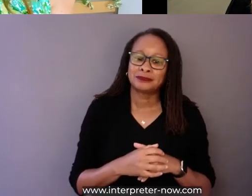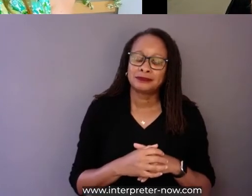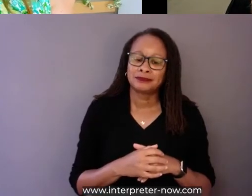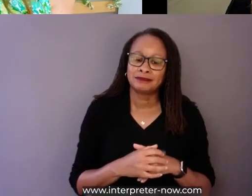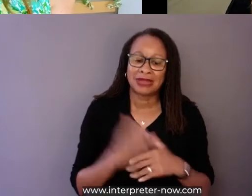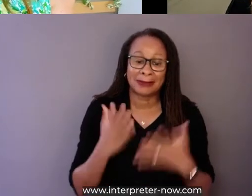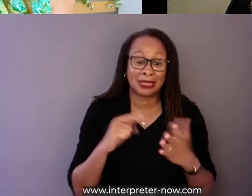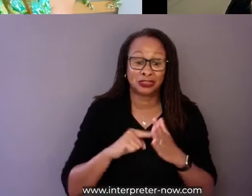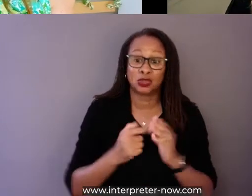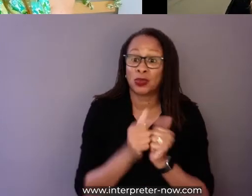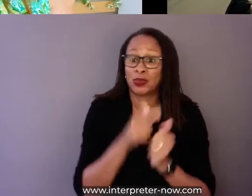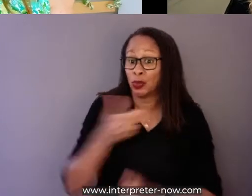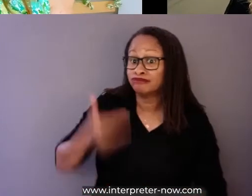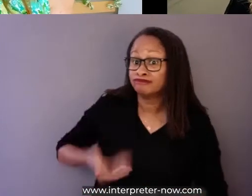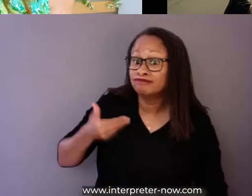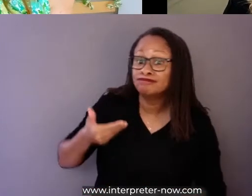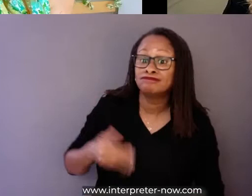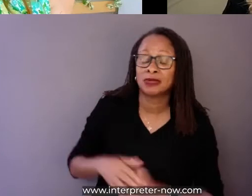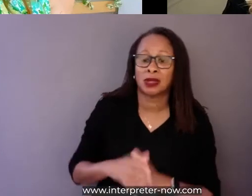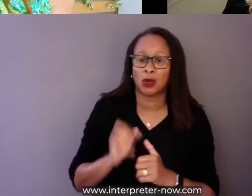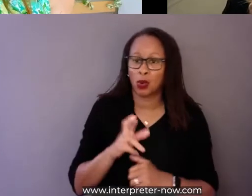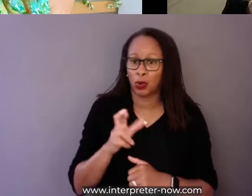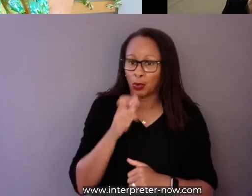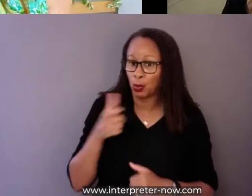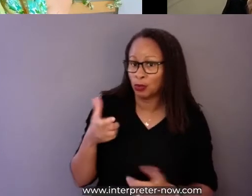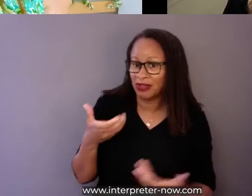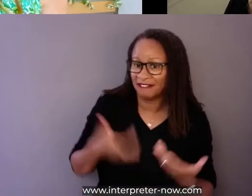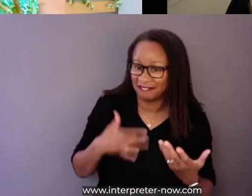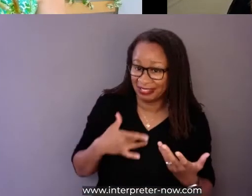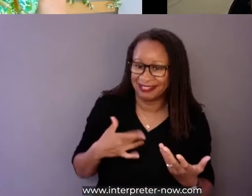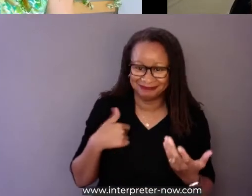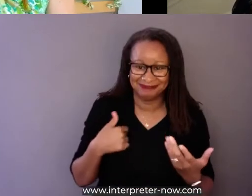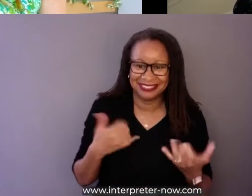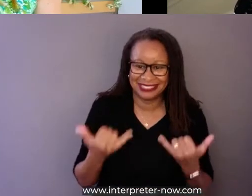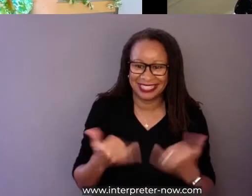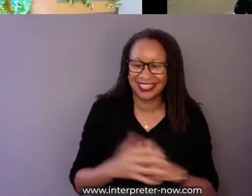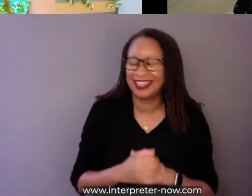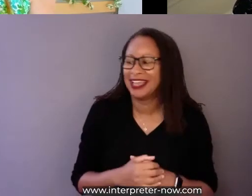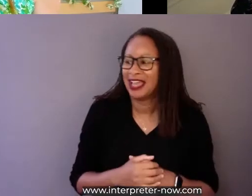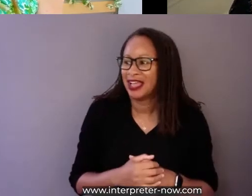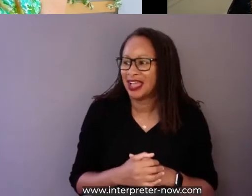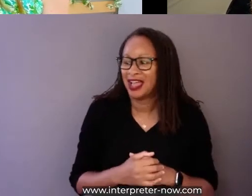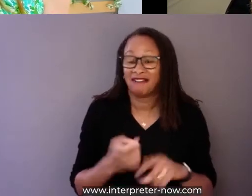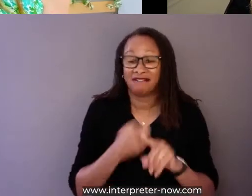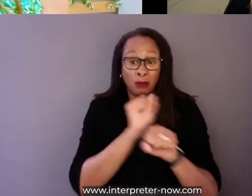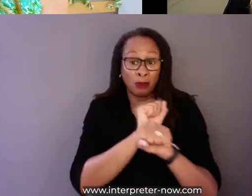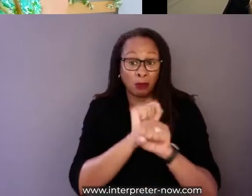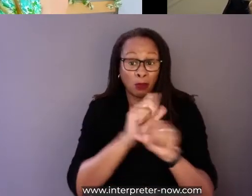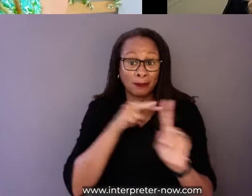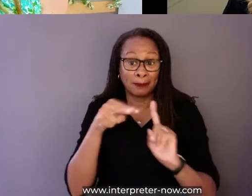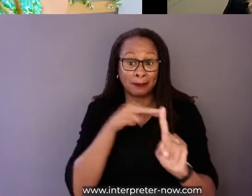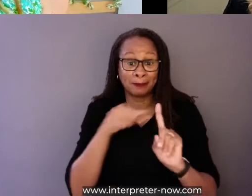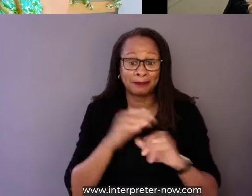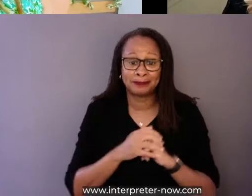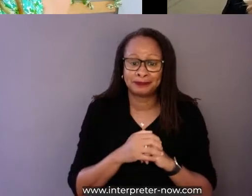Maybe I start with who I am first, or who I feel I am today. from a work perspective, I'm an